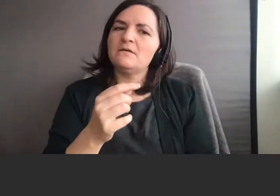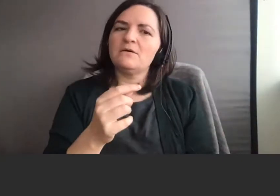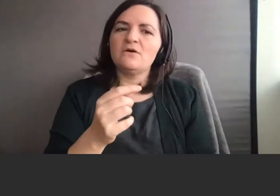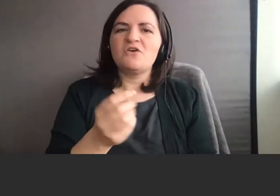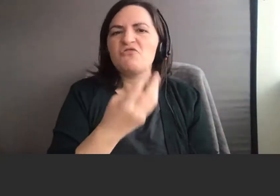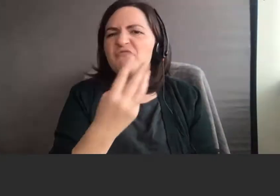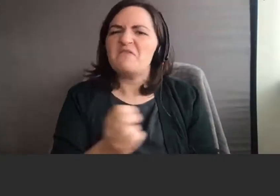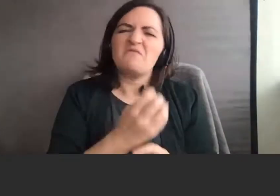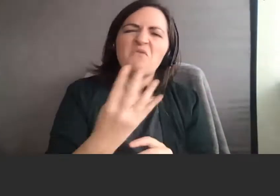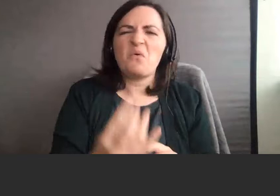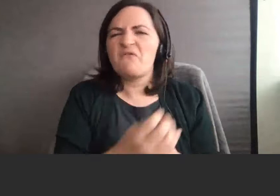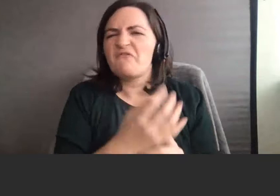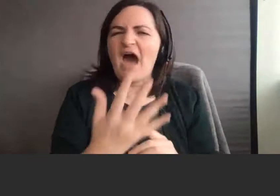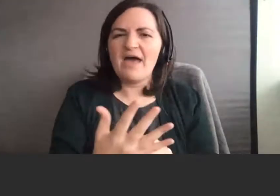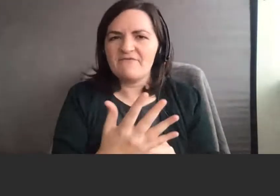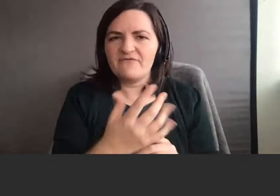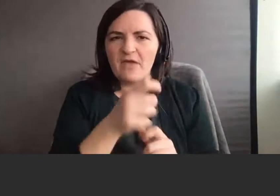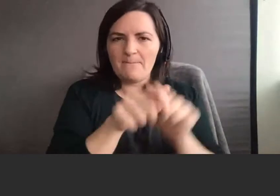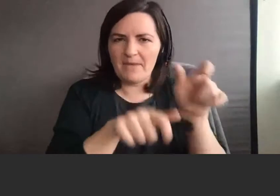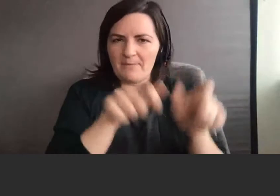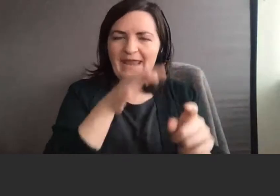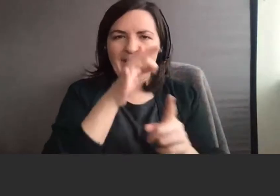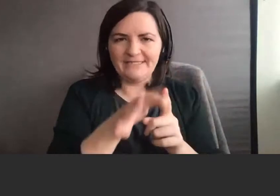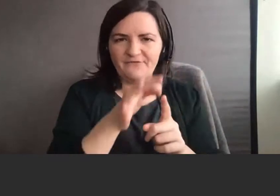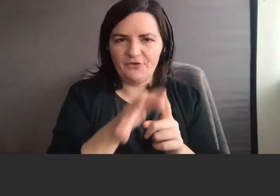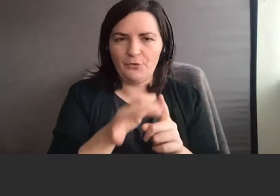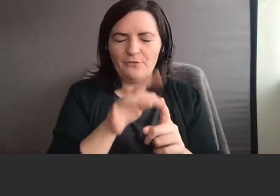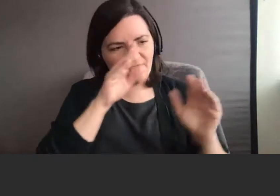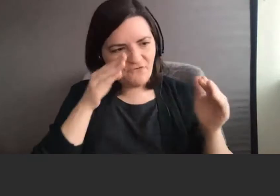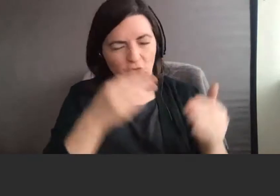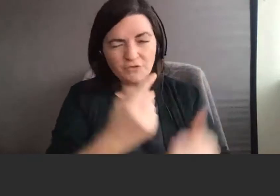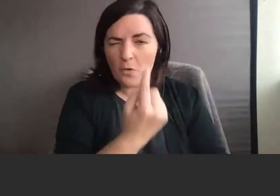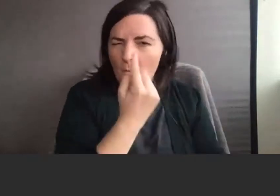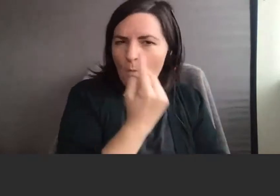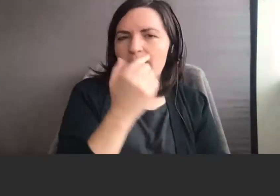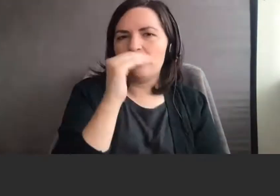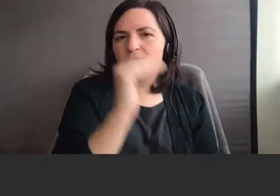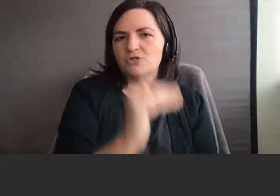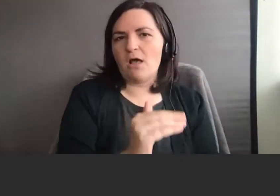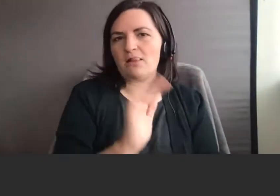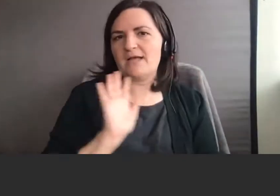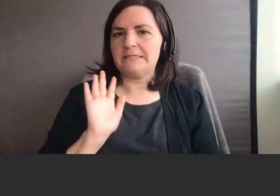or 5 interviewees, all focused on that one particular pupil.